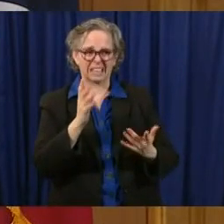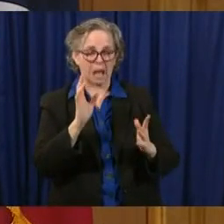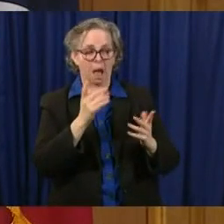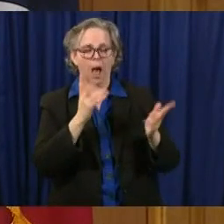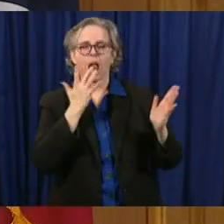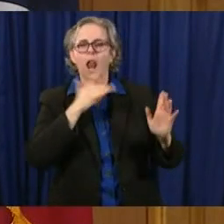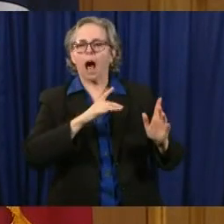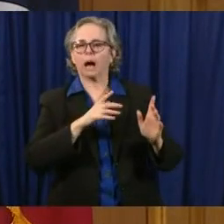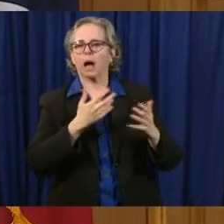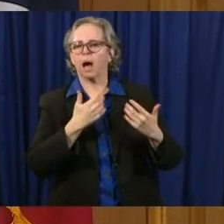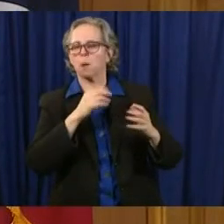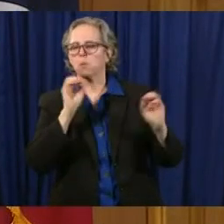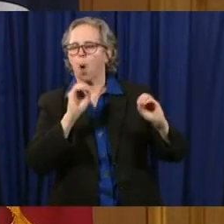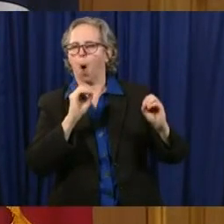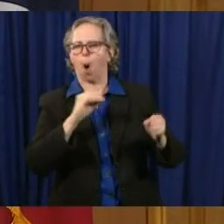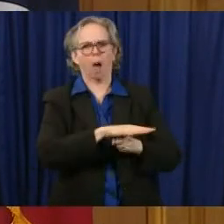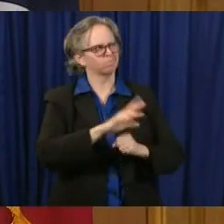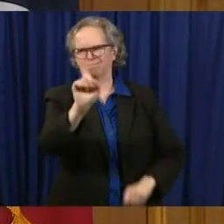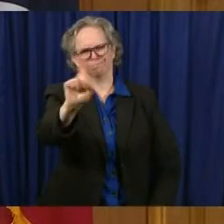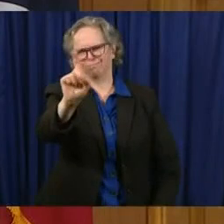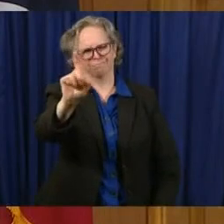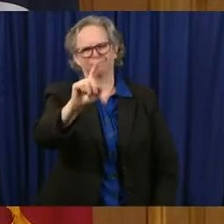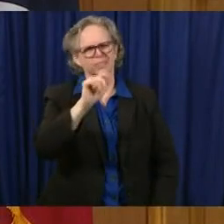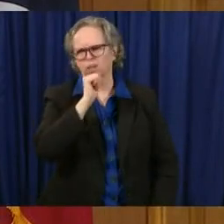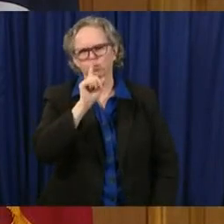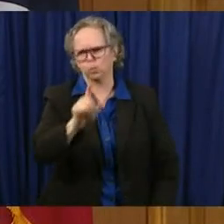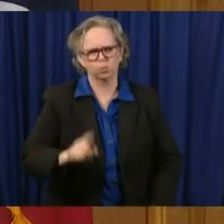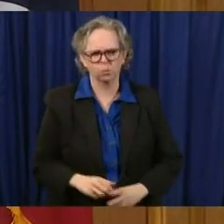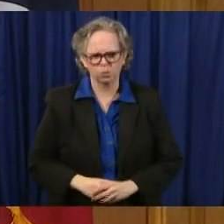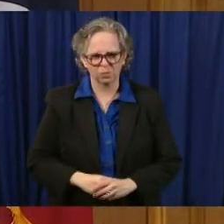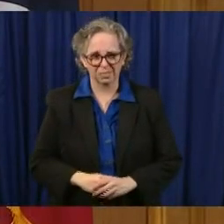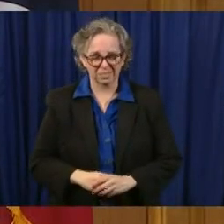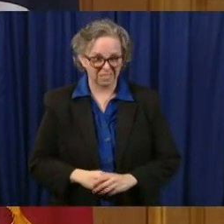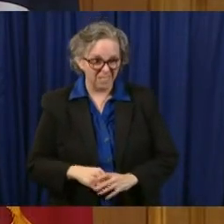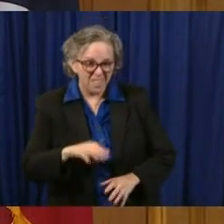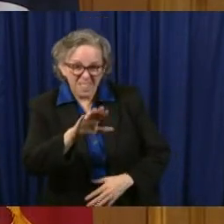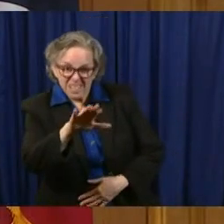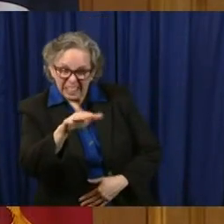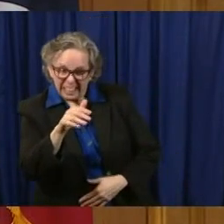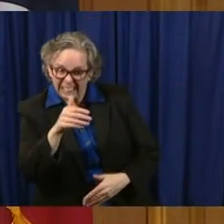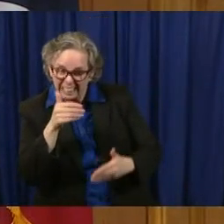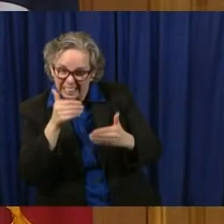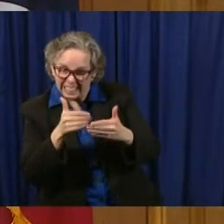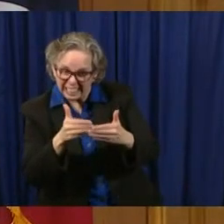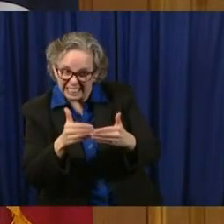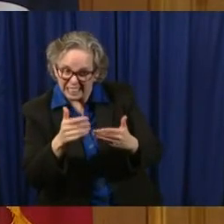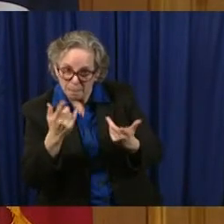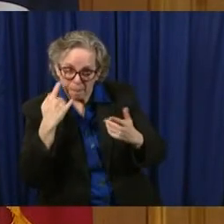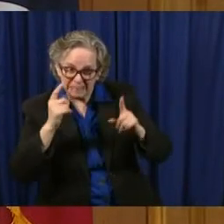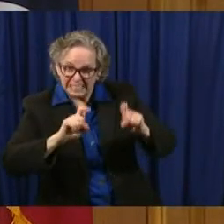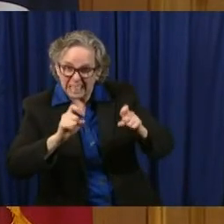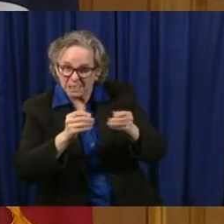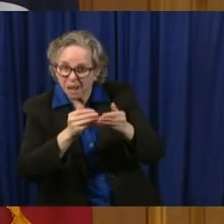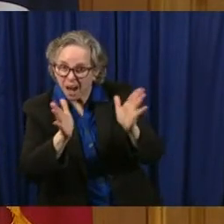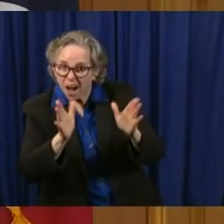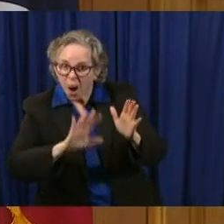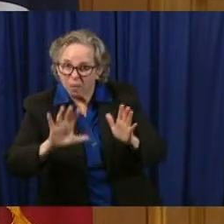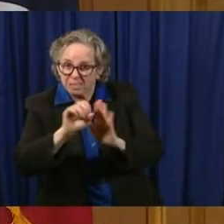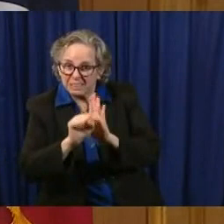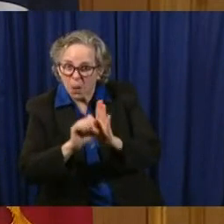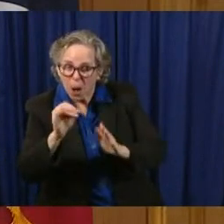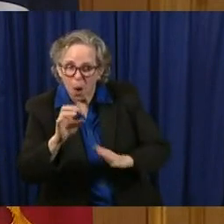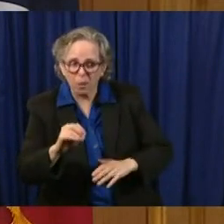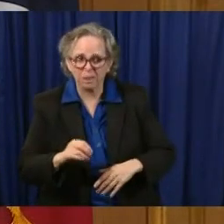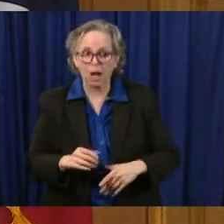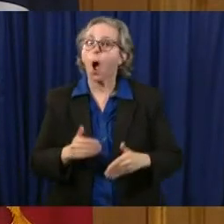state has really been spared. Are you getting closer to being able to do the widespread testing? Well, closer, yes, but we're not